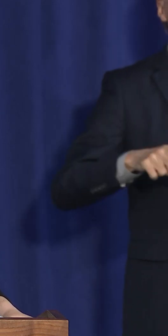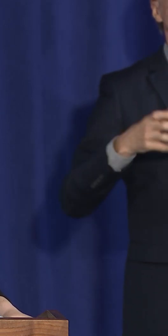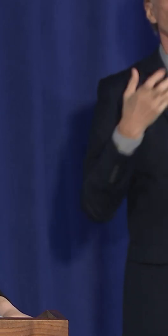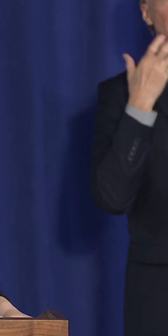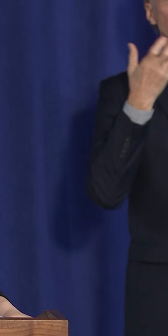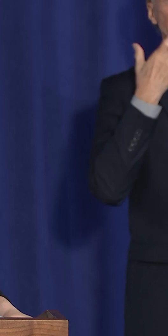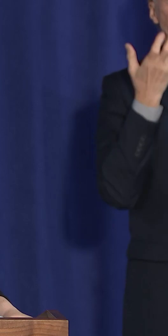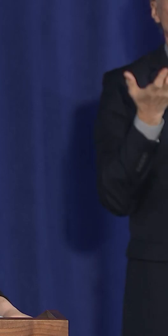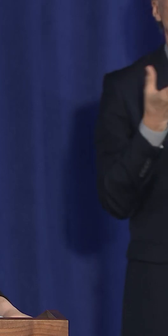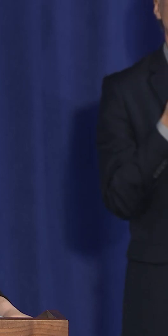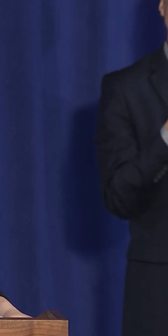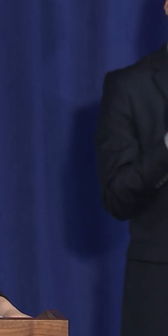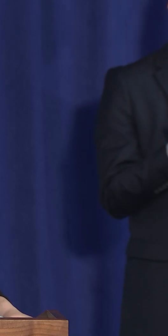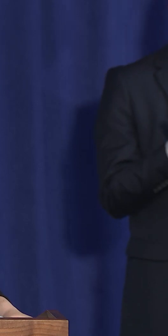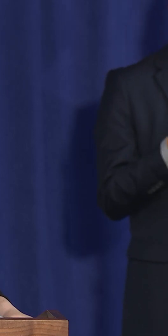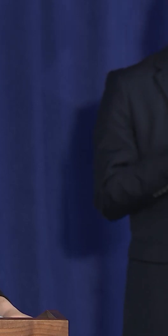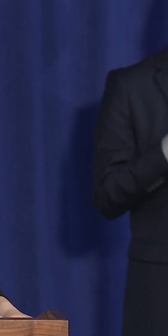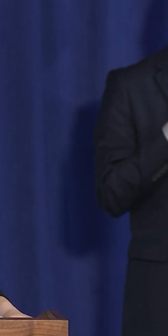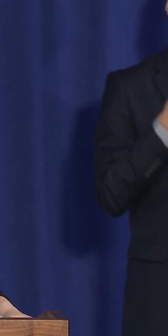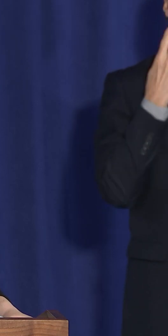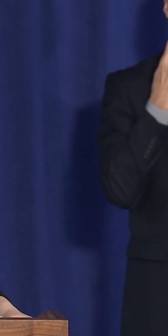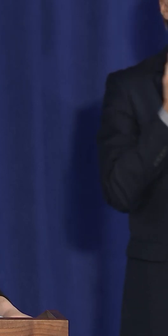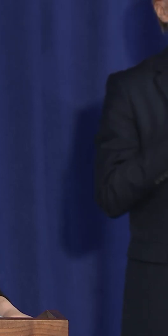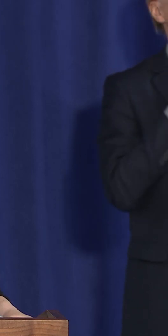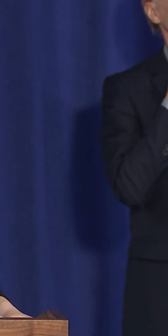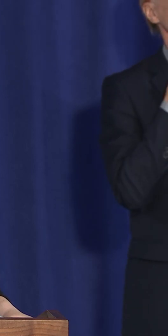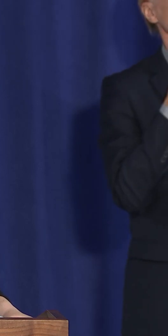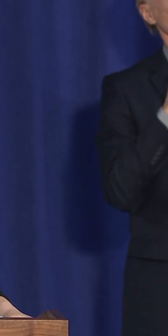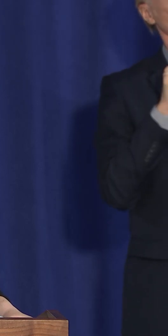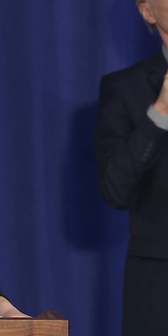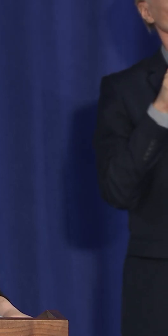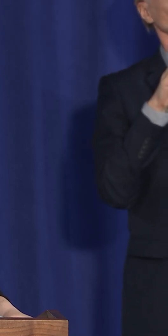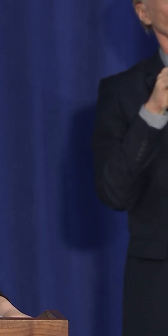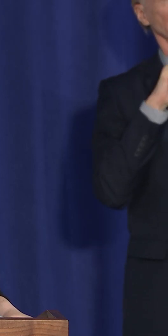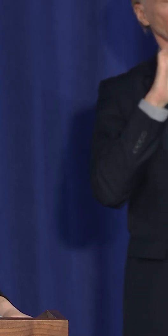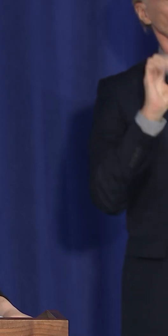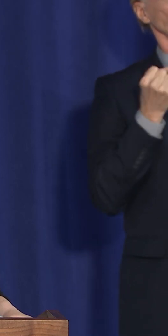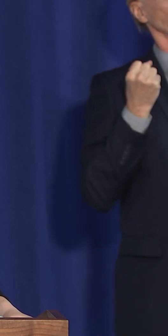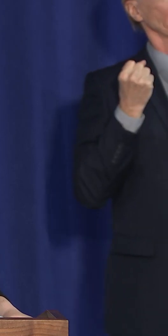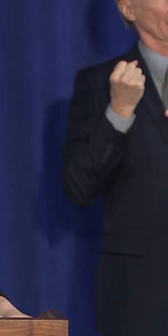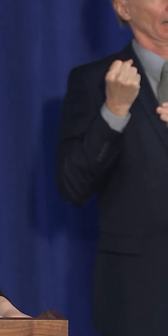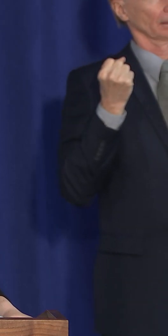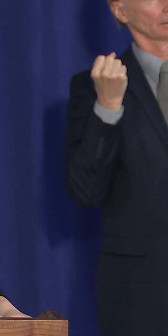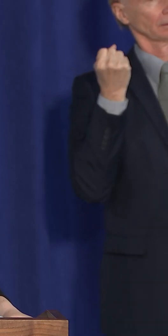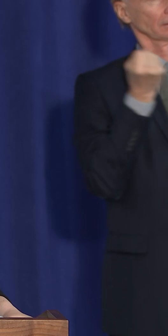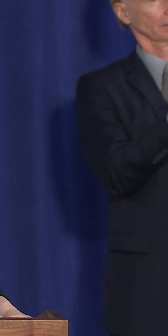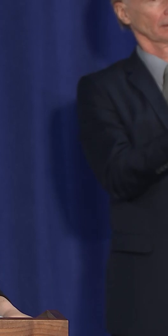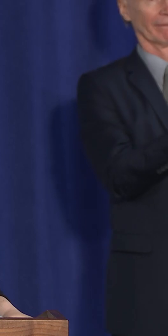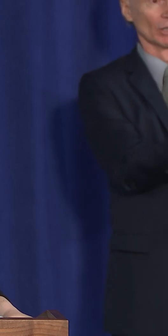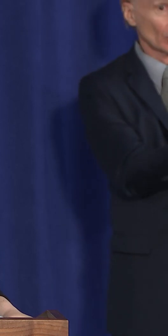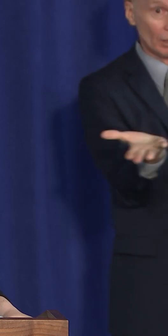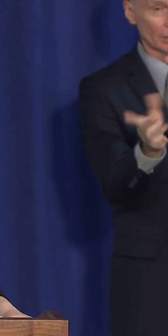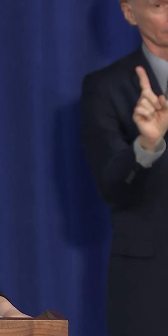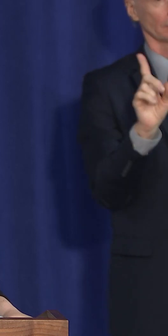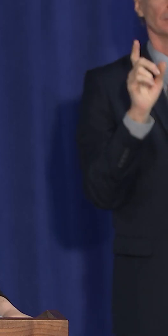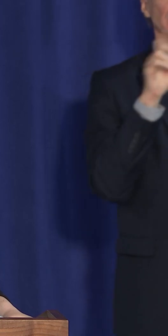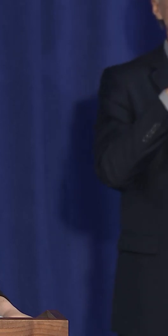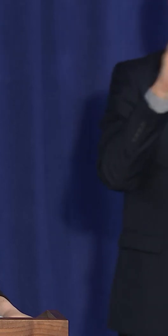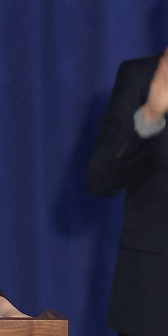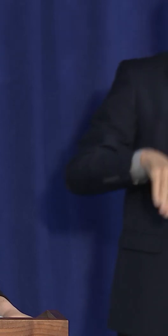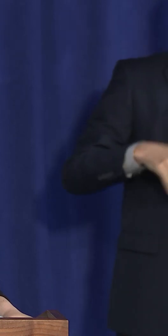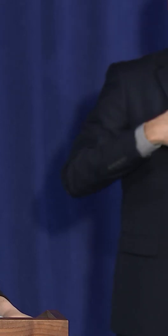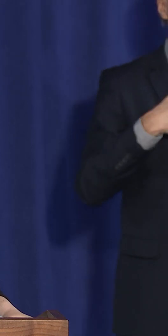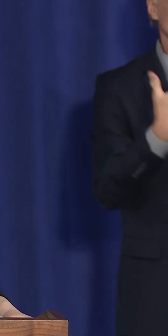won't mention which ones, but they're saying, aldermen are saying, these are mine to hand out. They're not going through any sort of